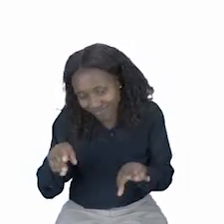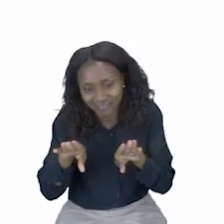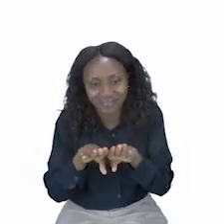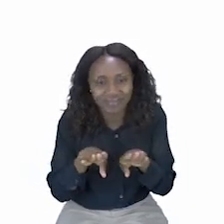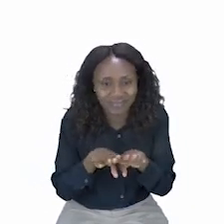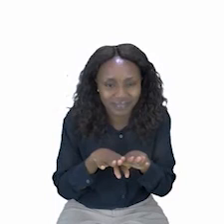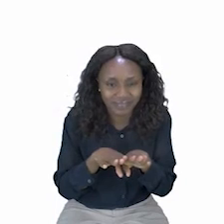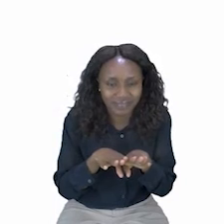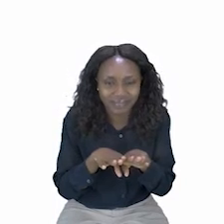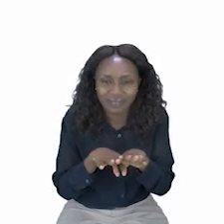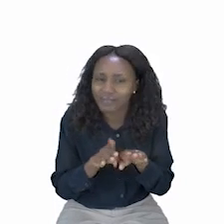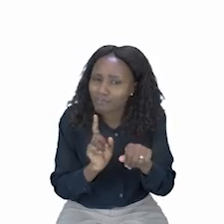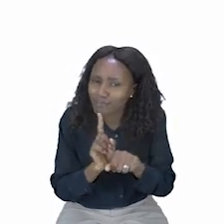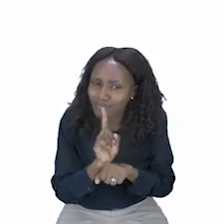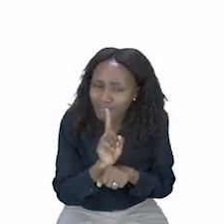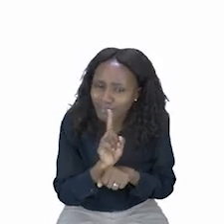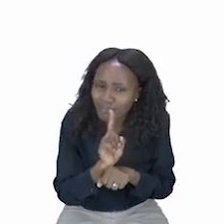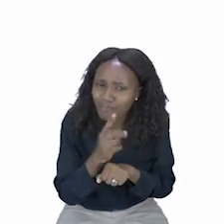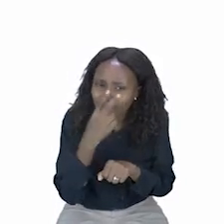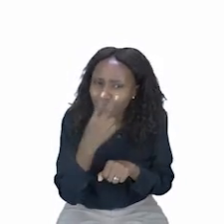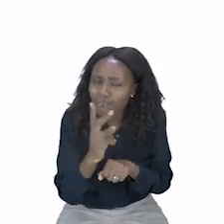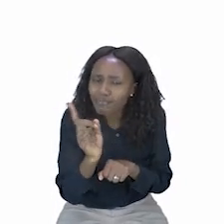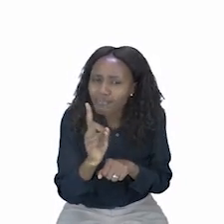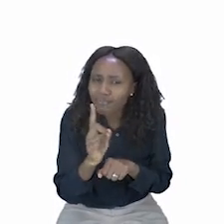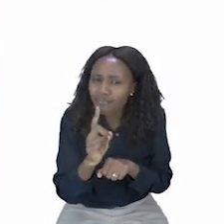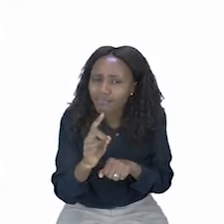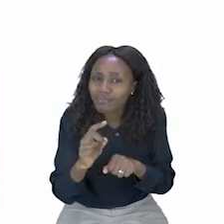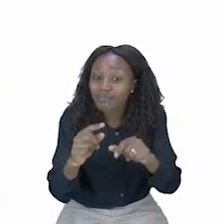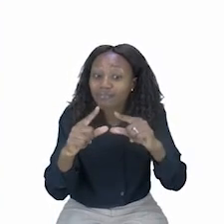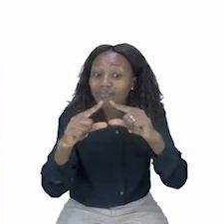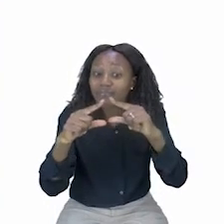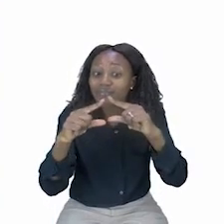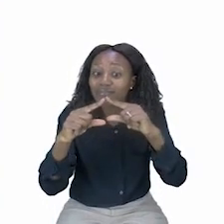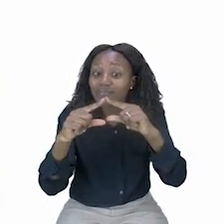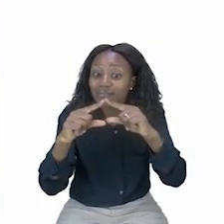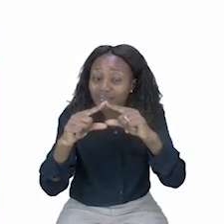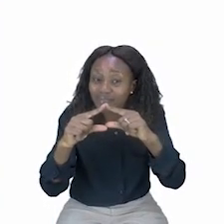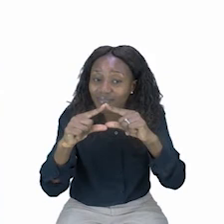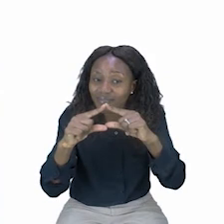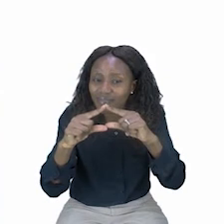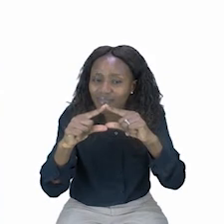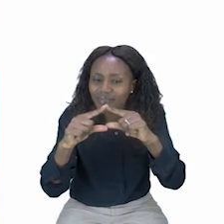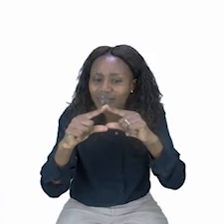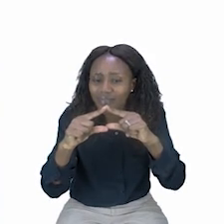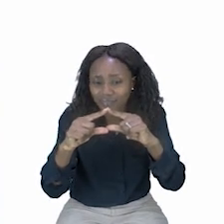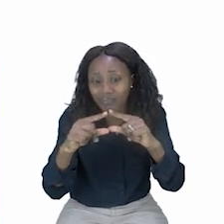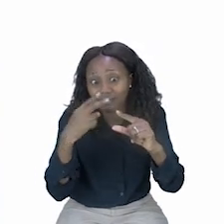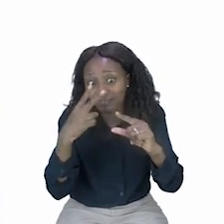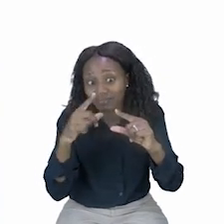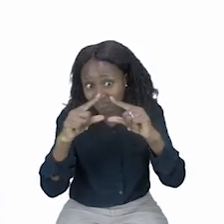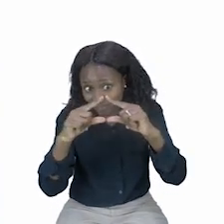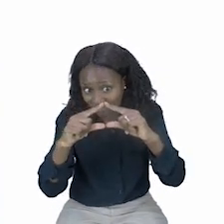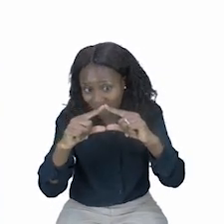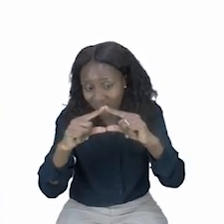first shape that we can see is a triangle. I have a triangle here with